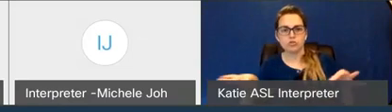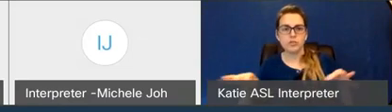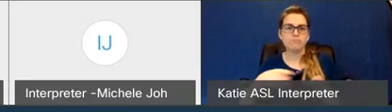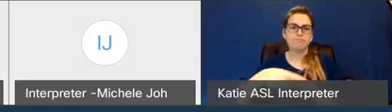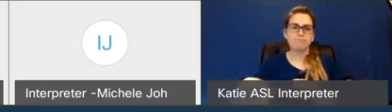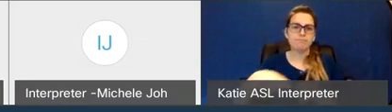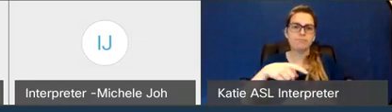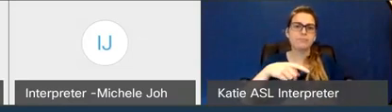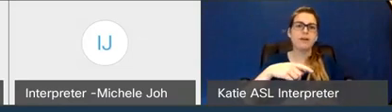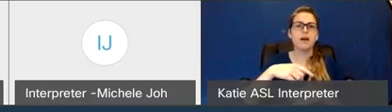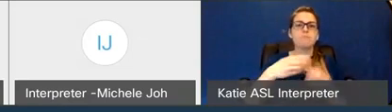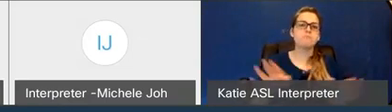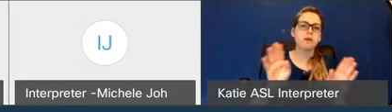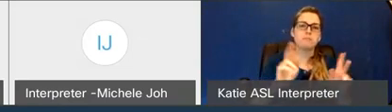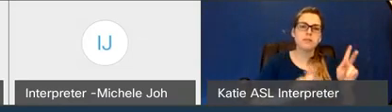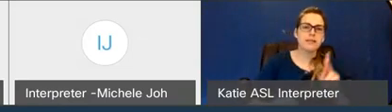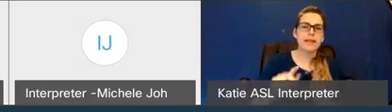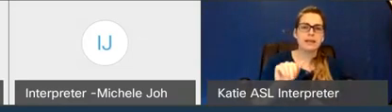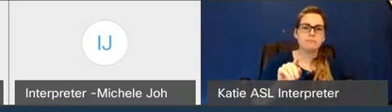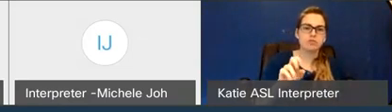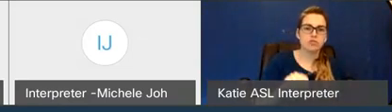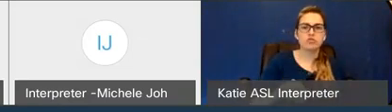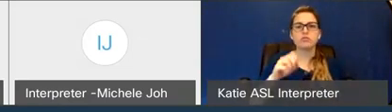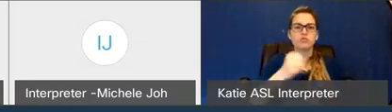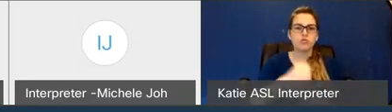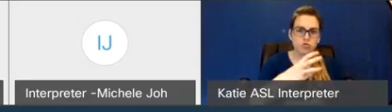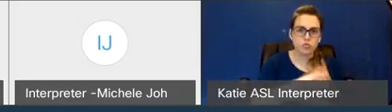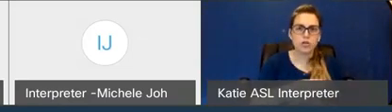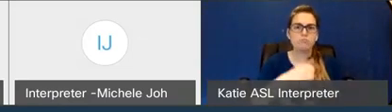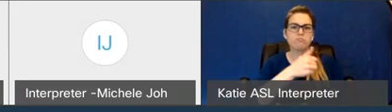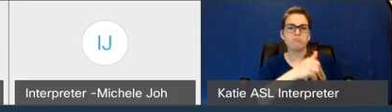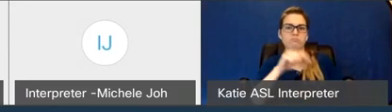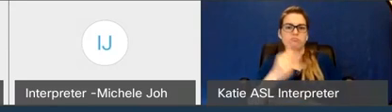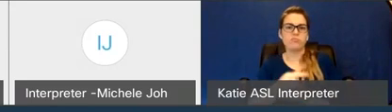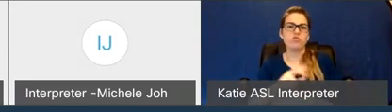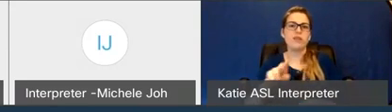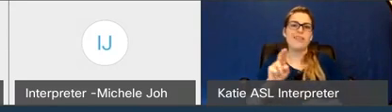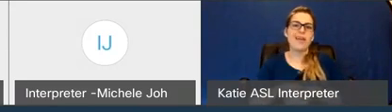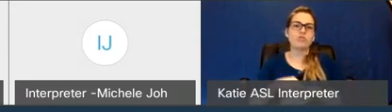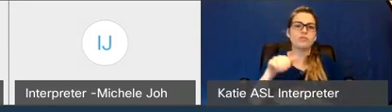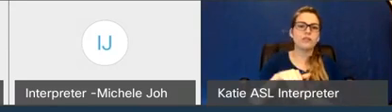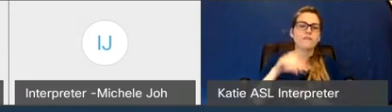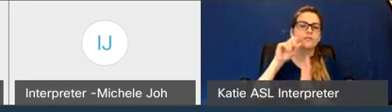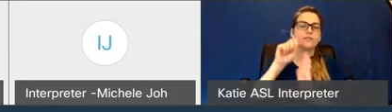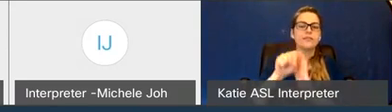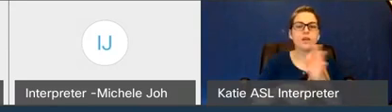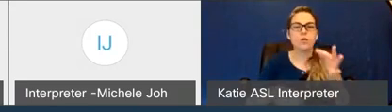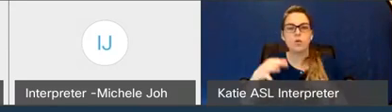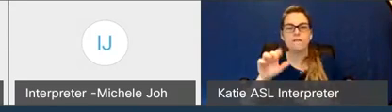is a graduate of the National Center for State Courts Fellows Program. His recovery court is currently recognized as one